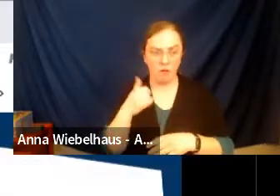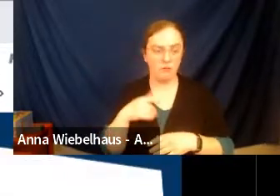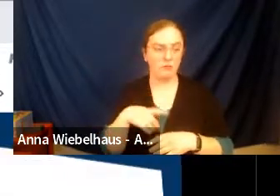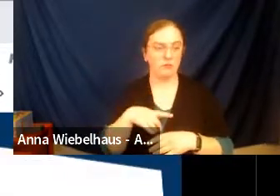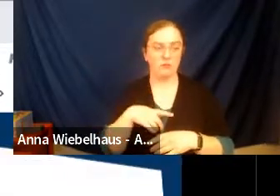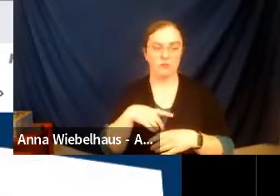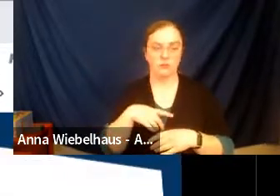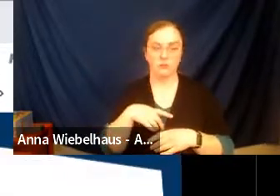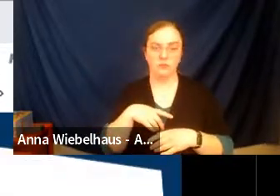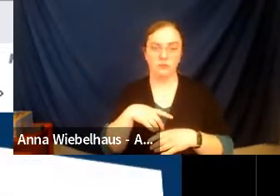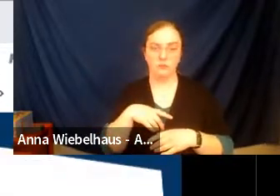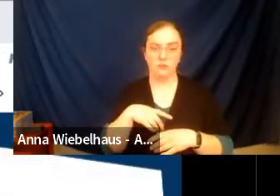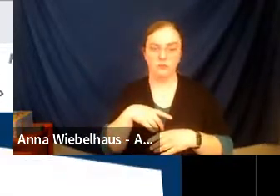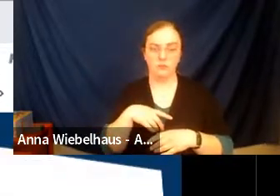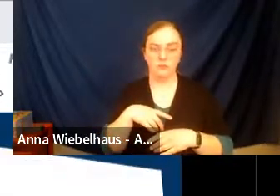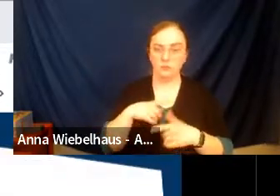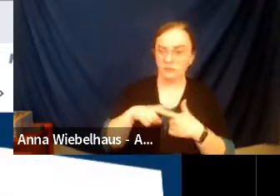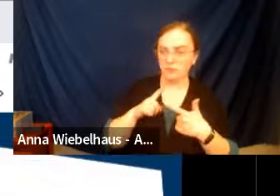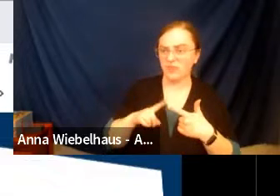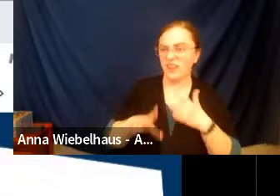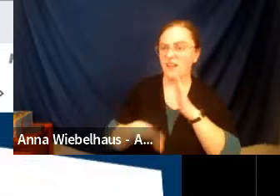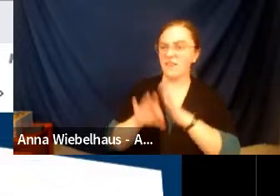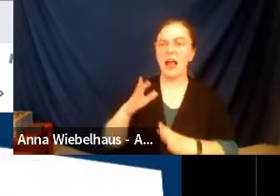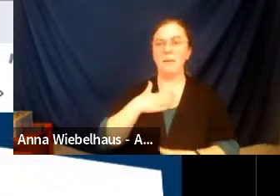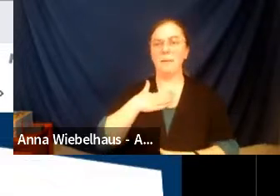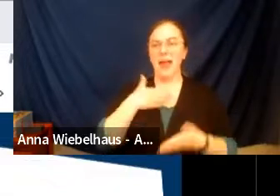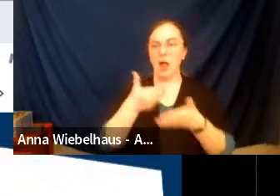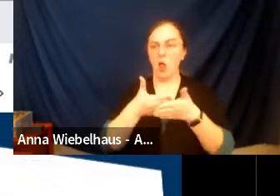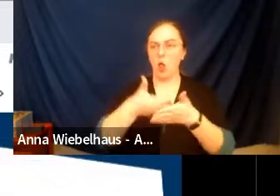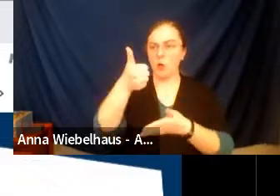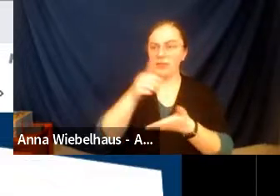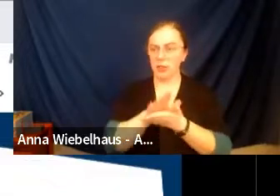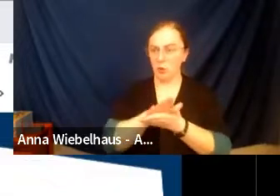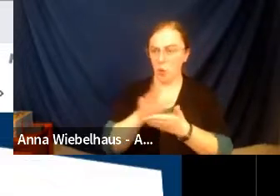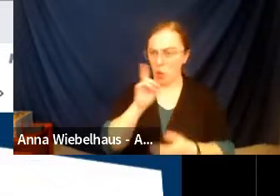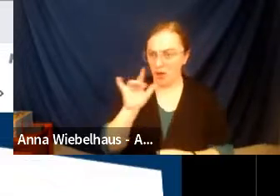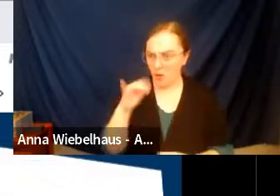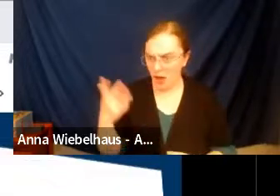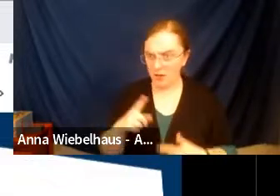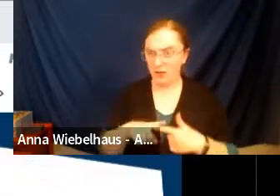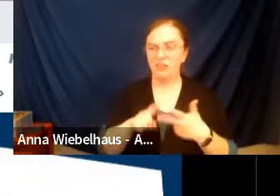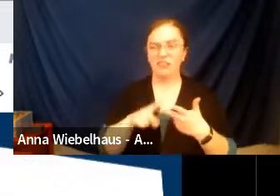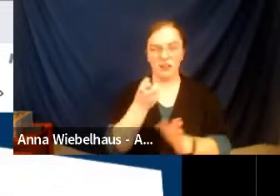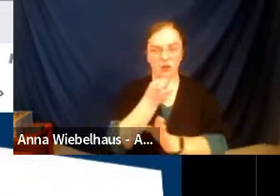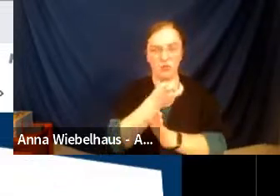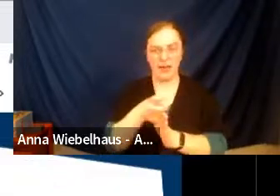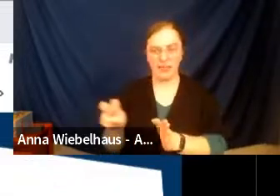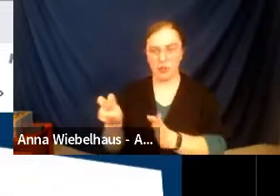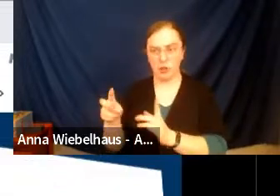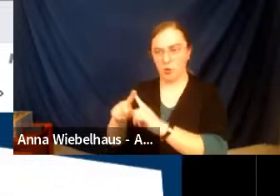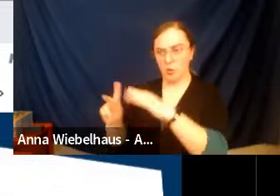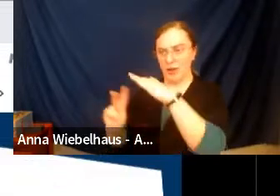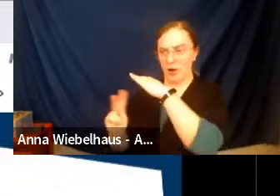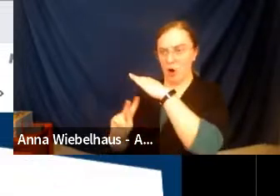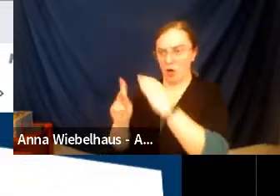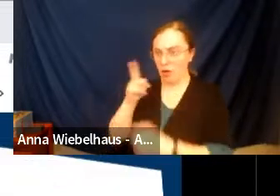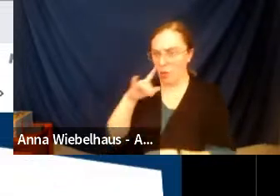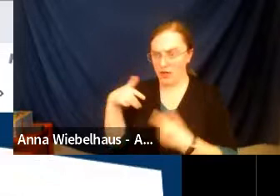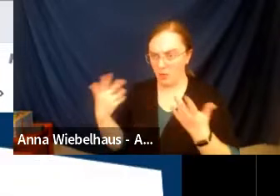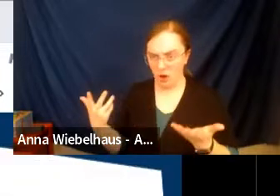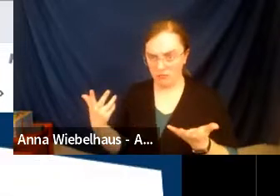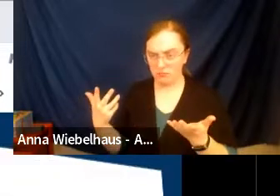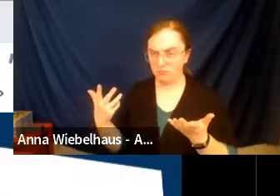how you can find your child's neighborhood school, what that transition to kindergarten, what you can expect from